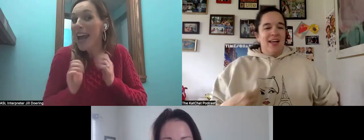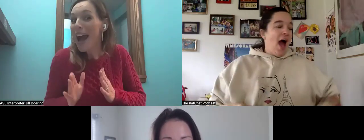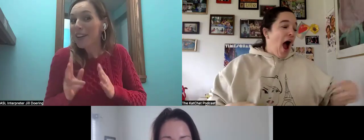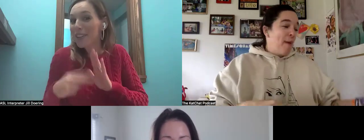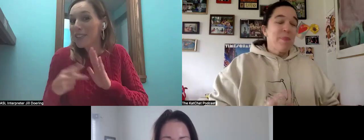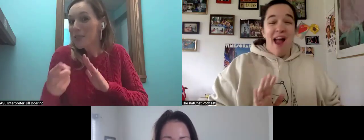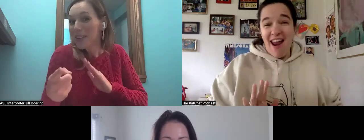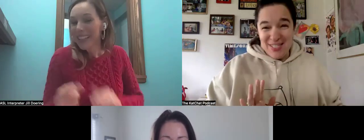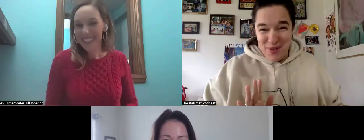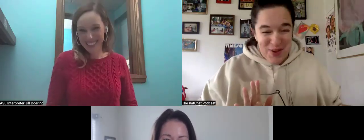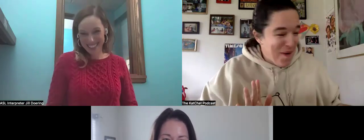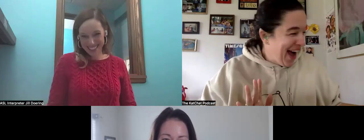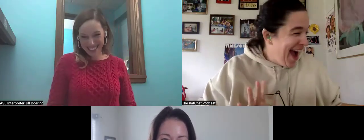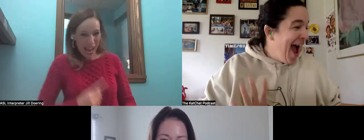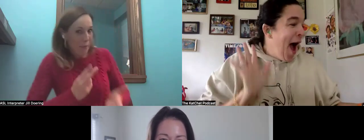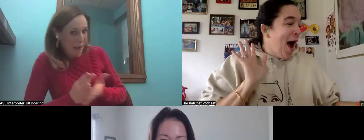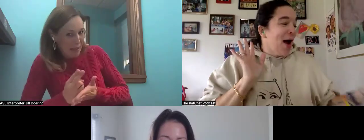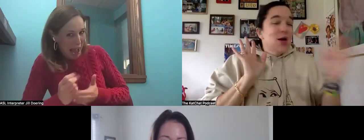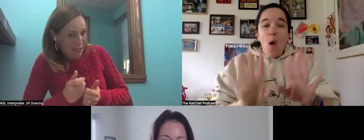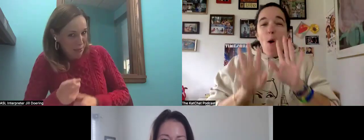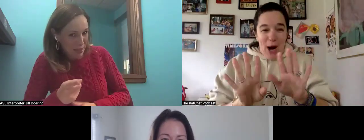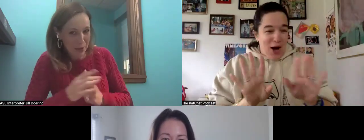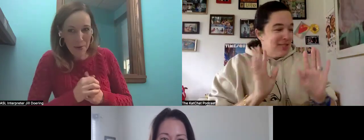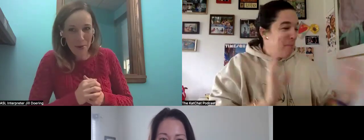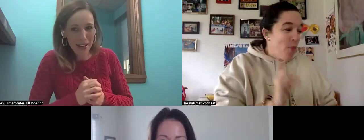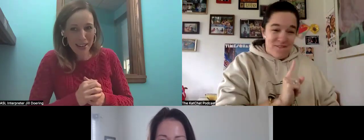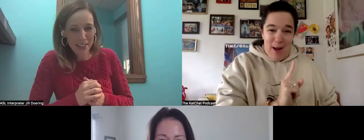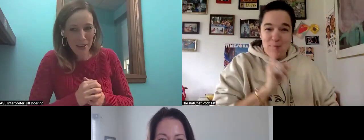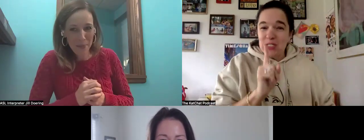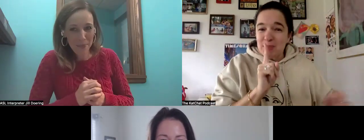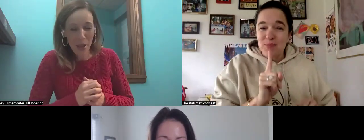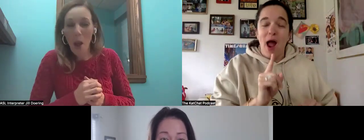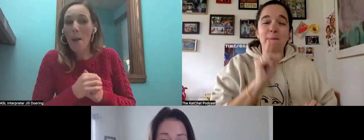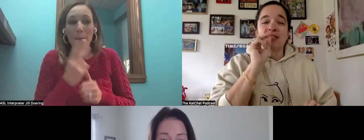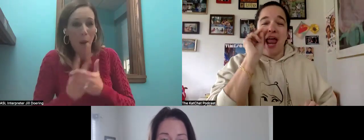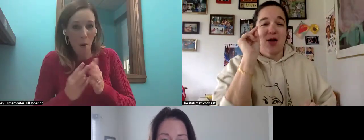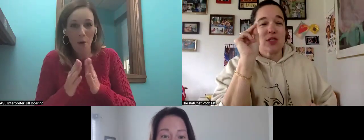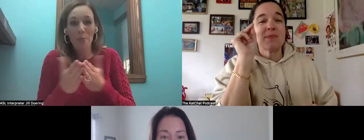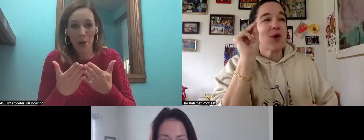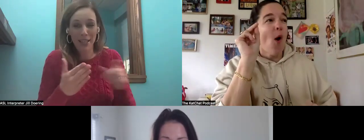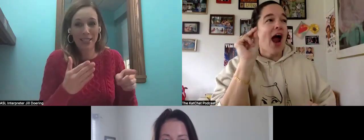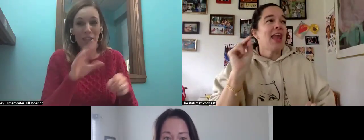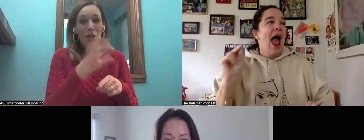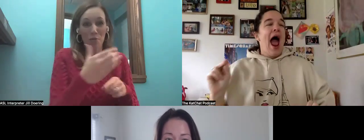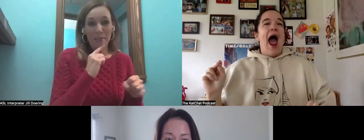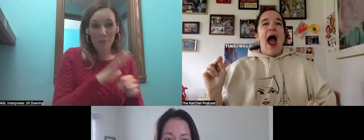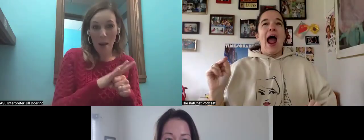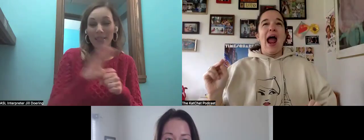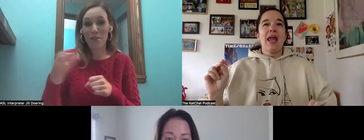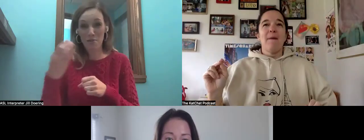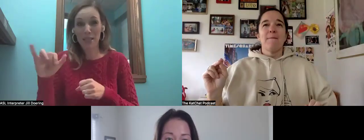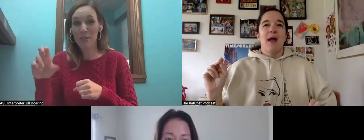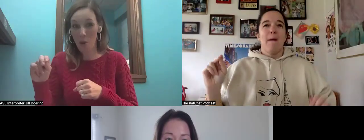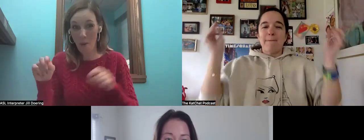through? I'm gonna be honest with you. No, but both of them, Christmas Promise and Christmas Coin,